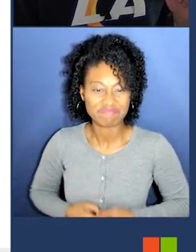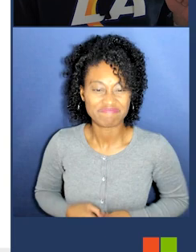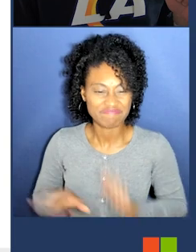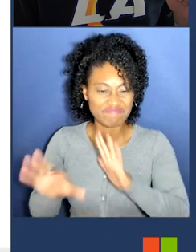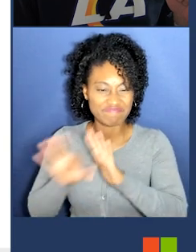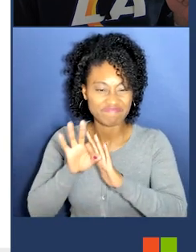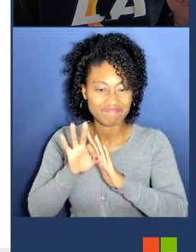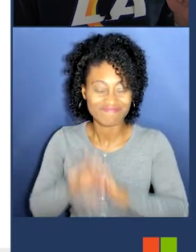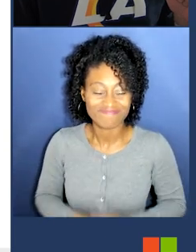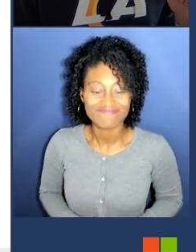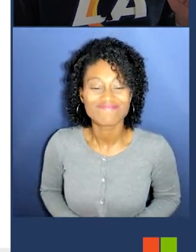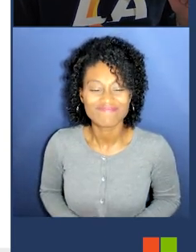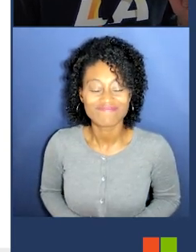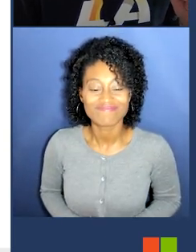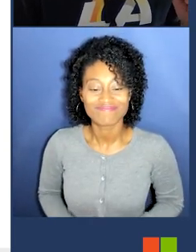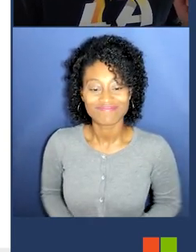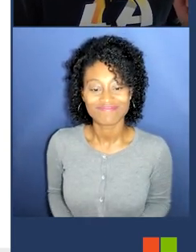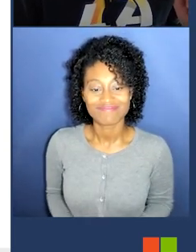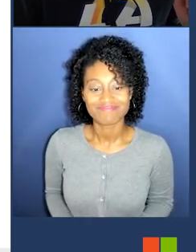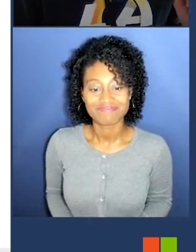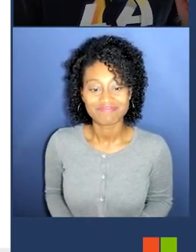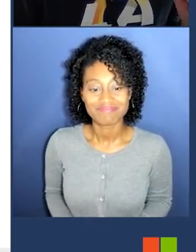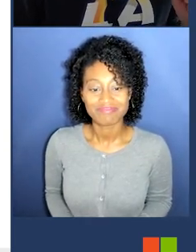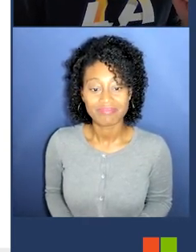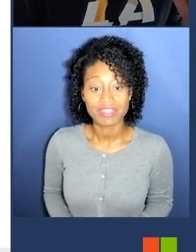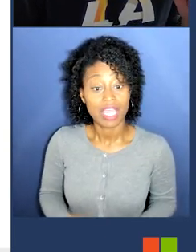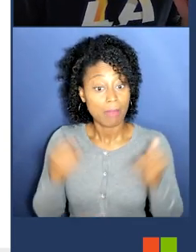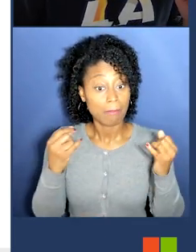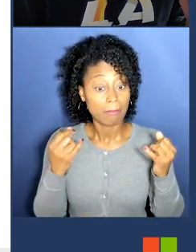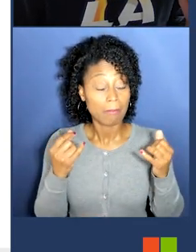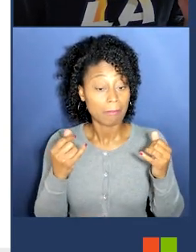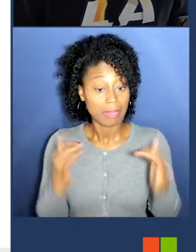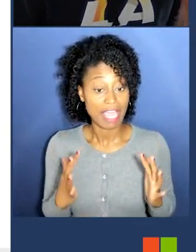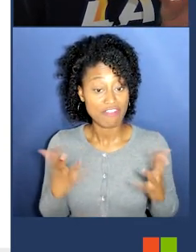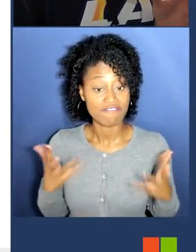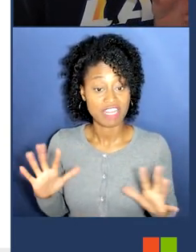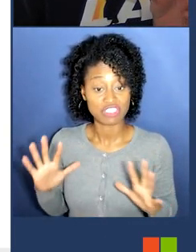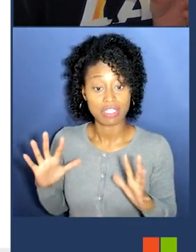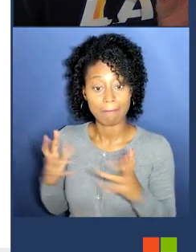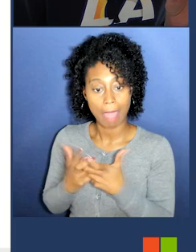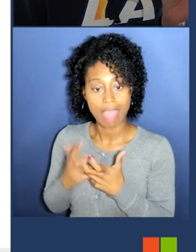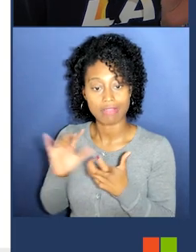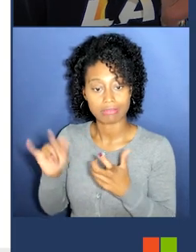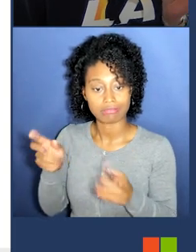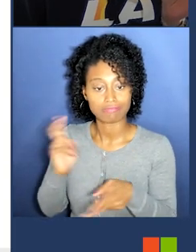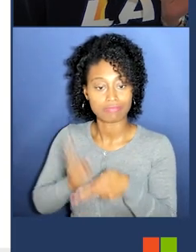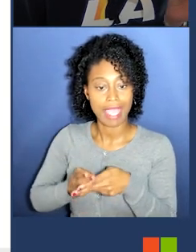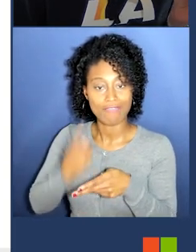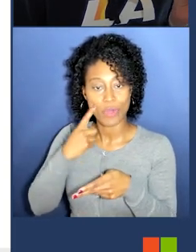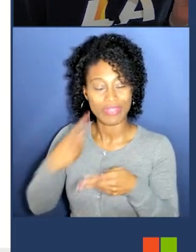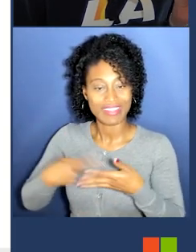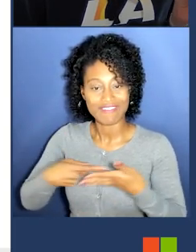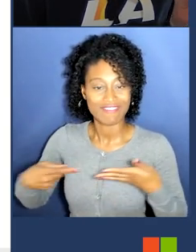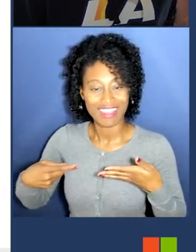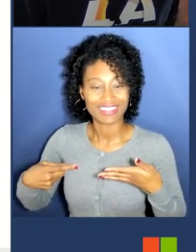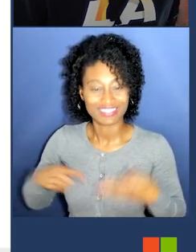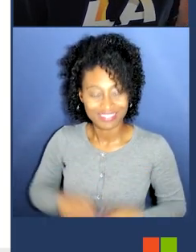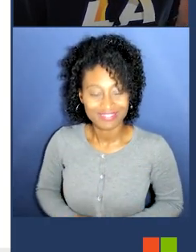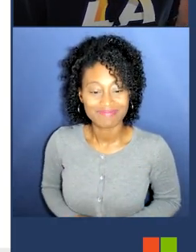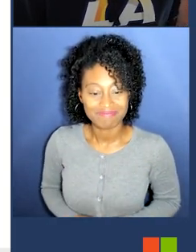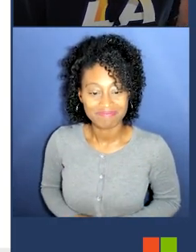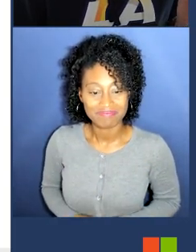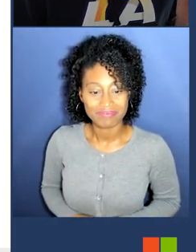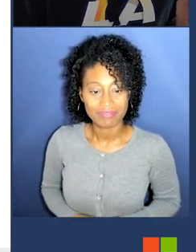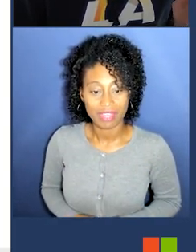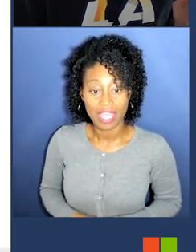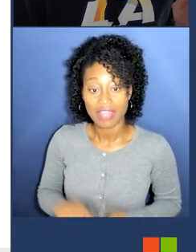this will already be autocompleted here. So player finished match is the name of the event. You will see this in a minute. And the